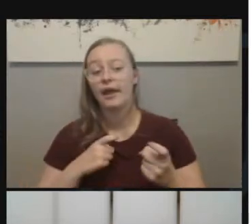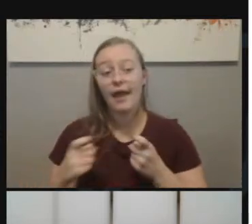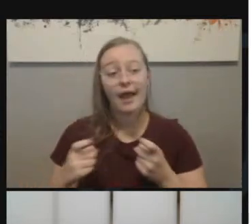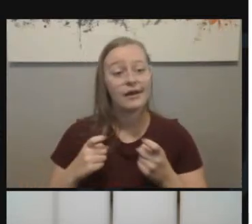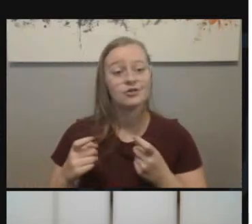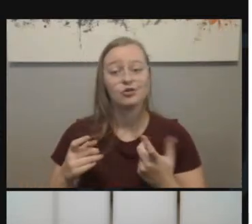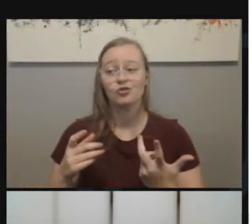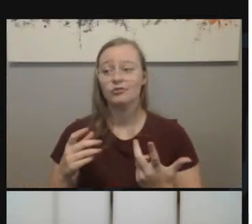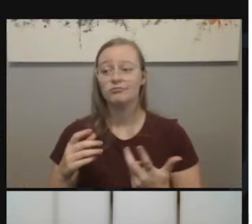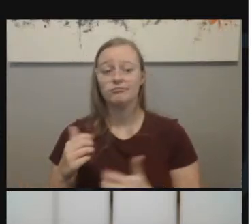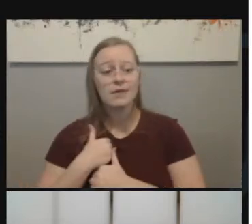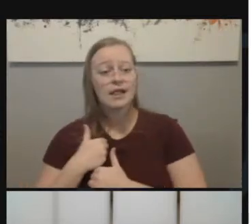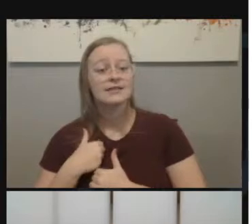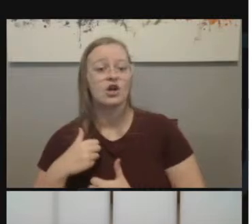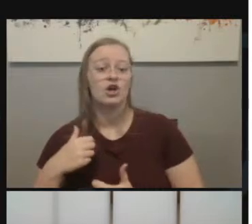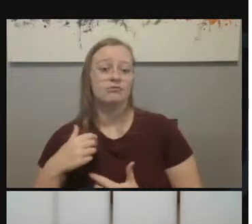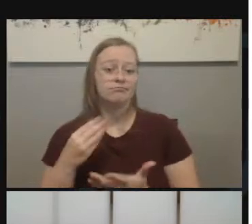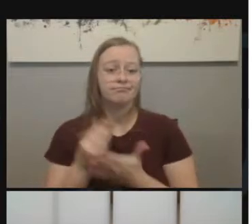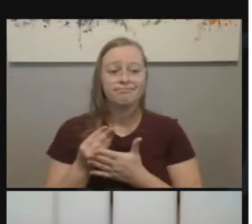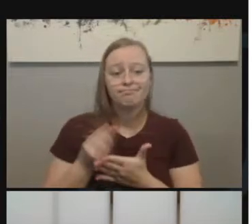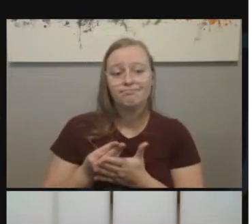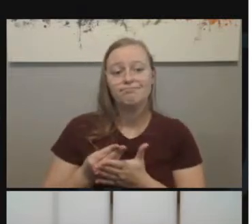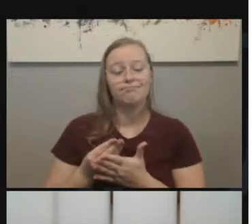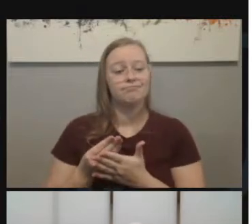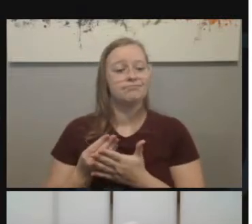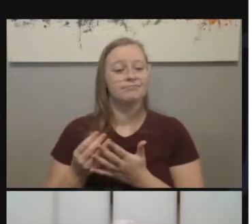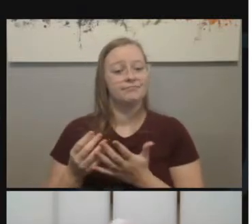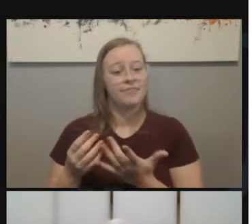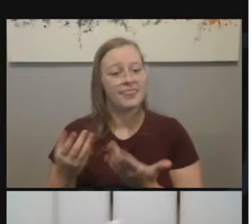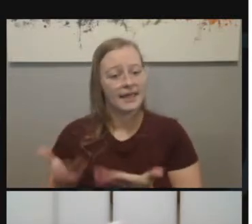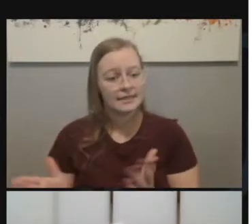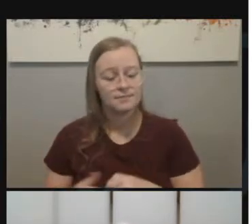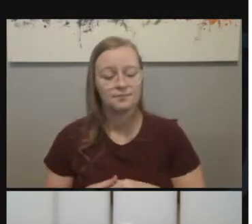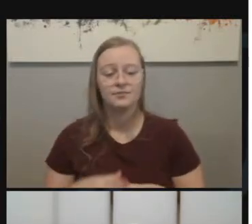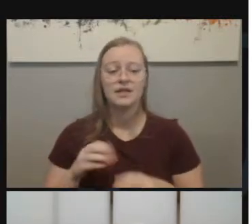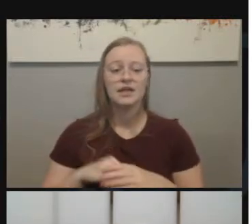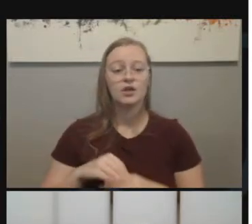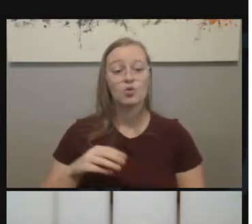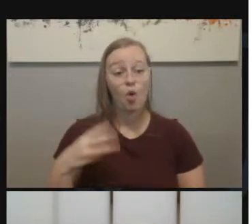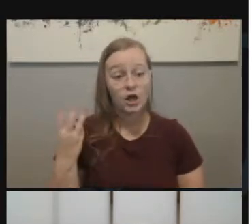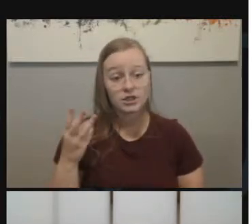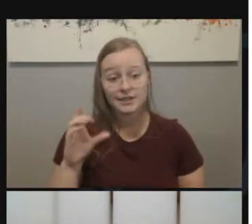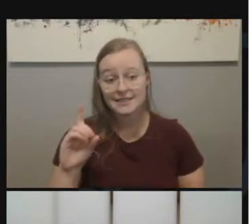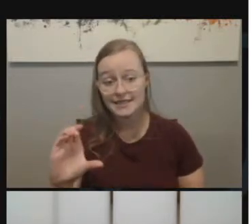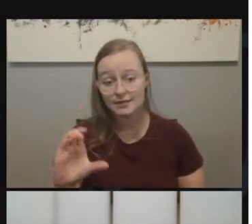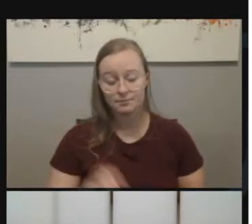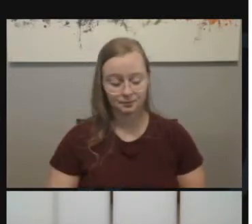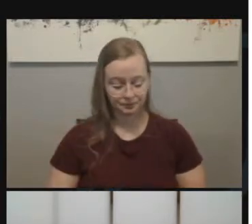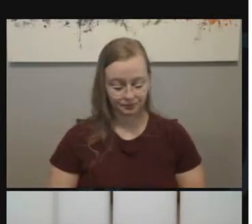pension affairs in Washington. And